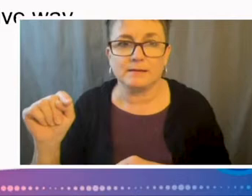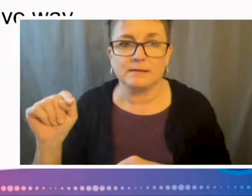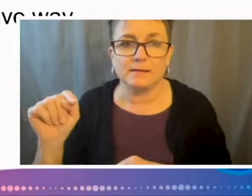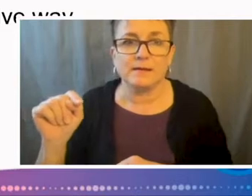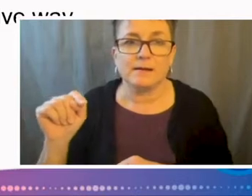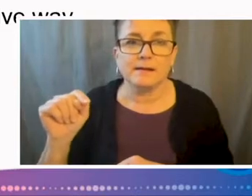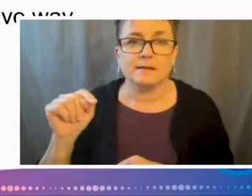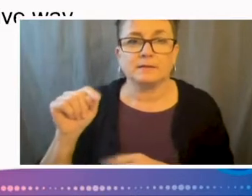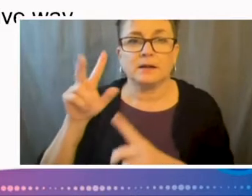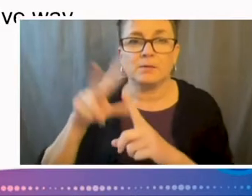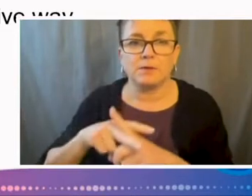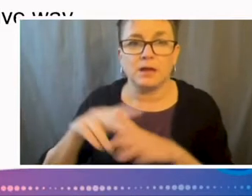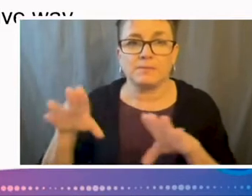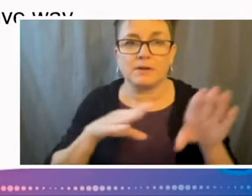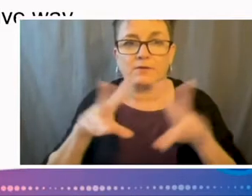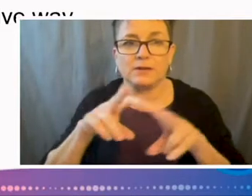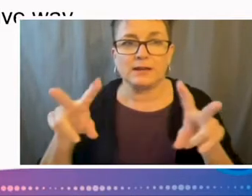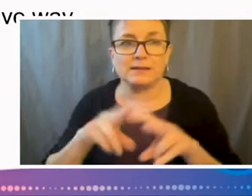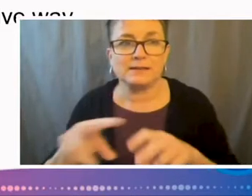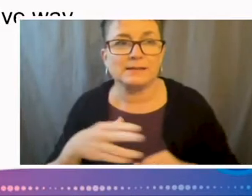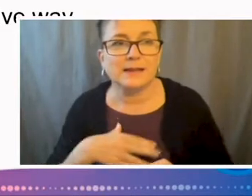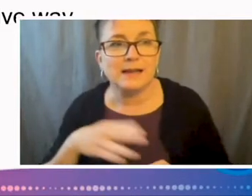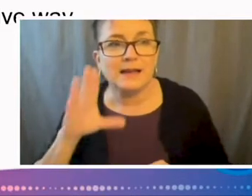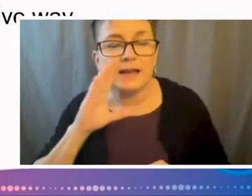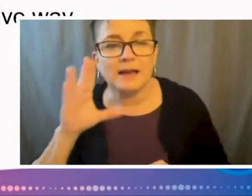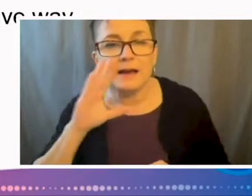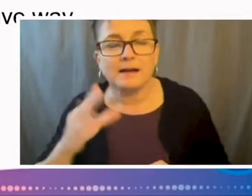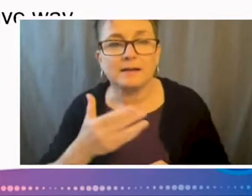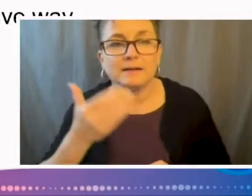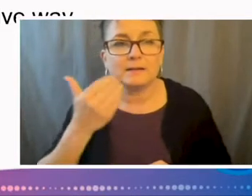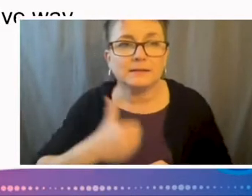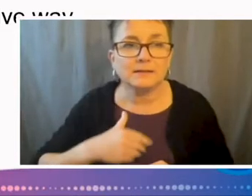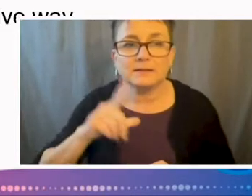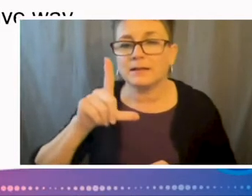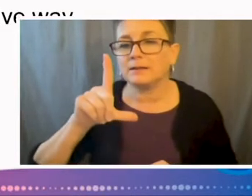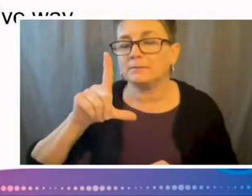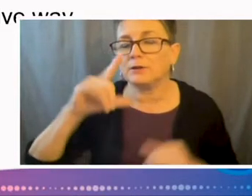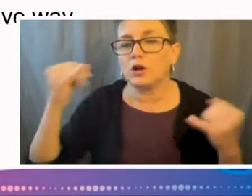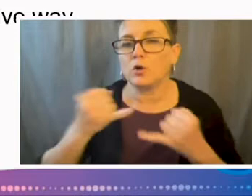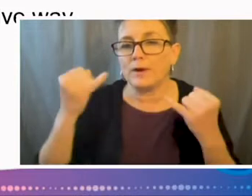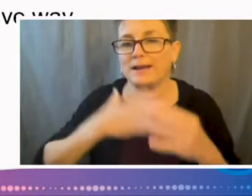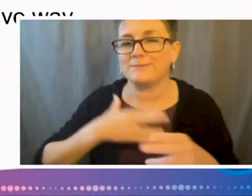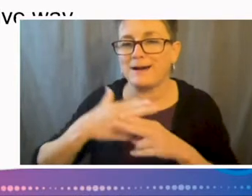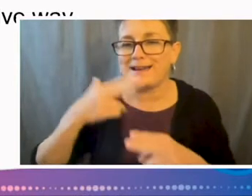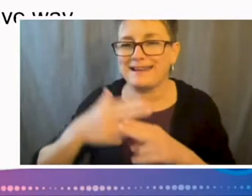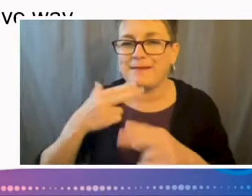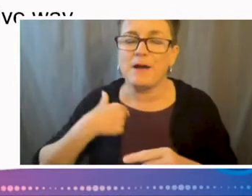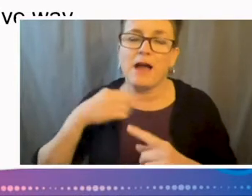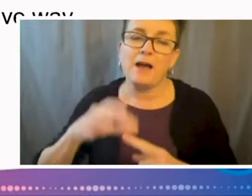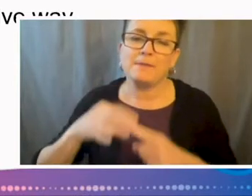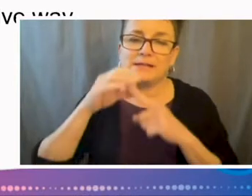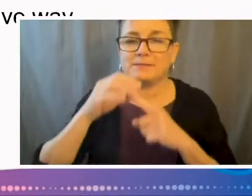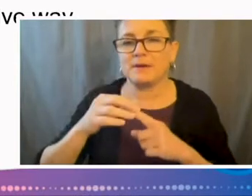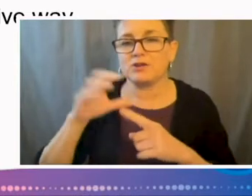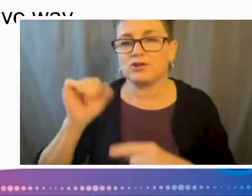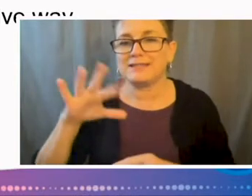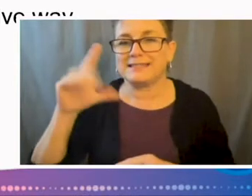microphone. Hello, everybody. My name is Linguini, and I am the Special Seat Spokesperson.